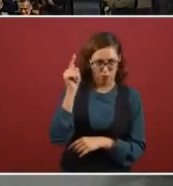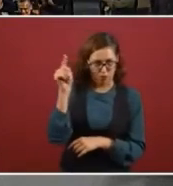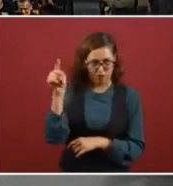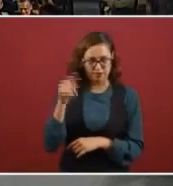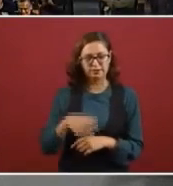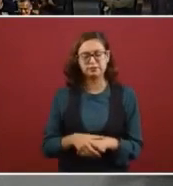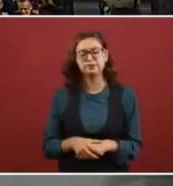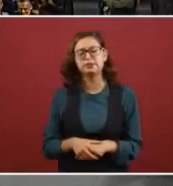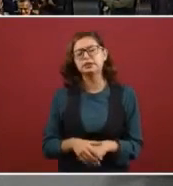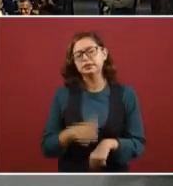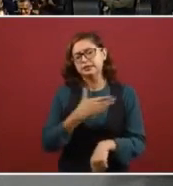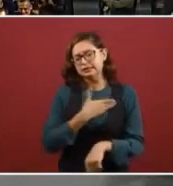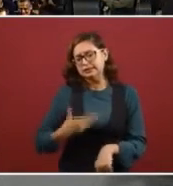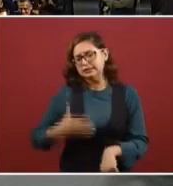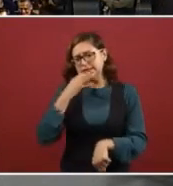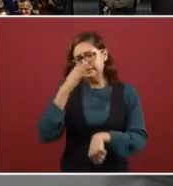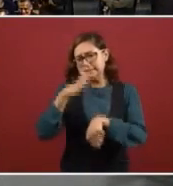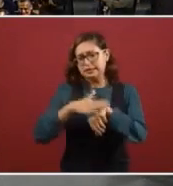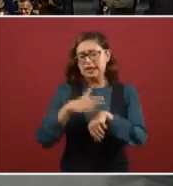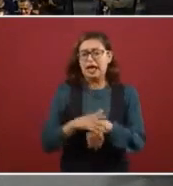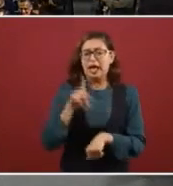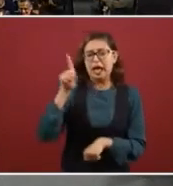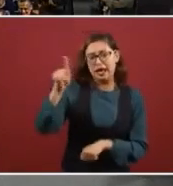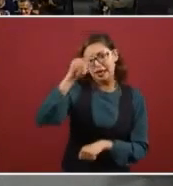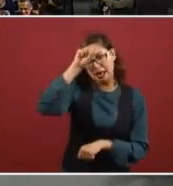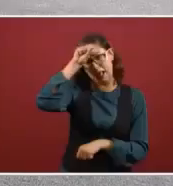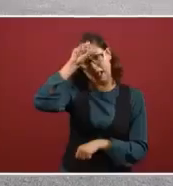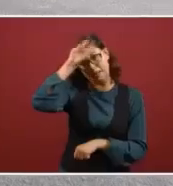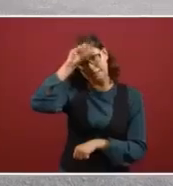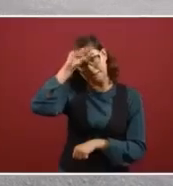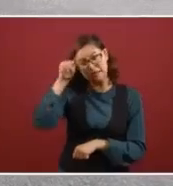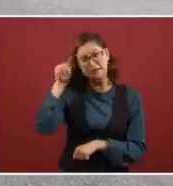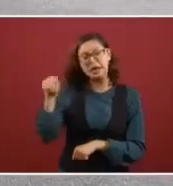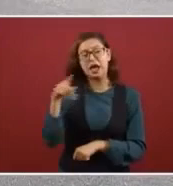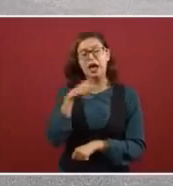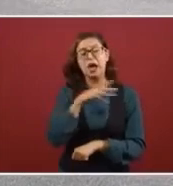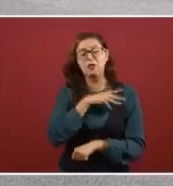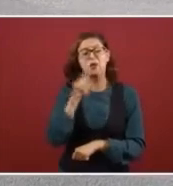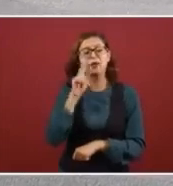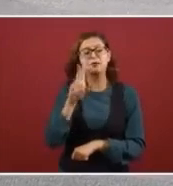It has been 5 years since some